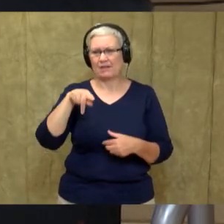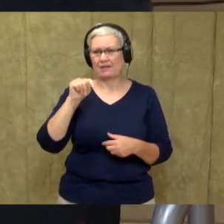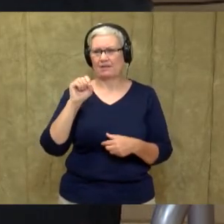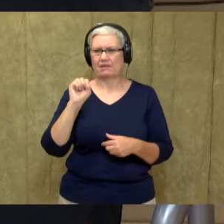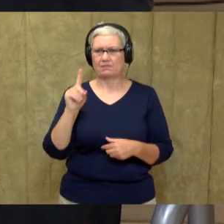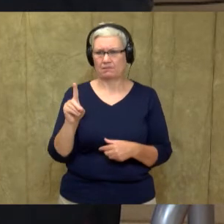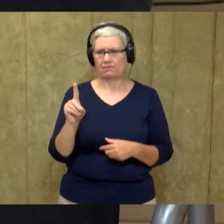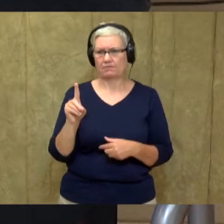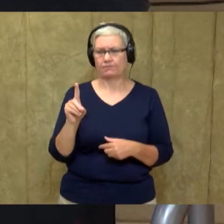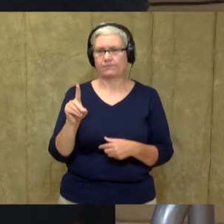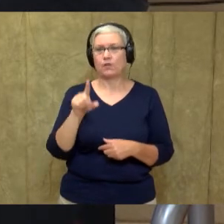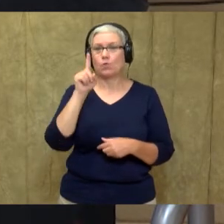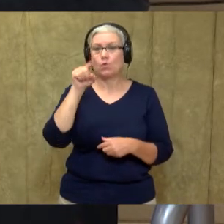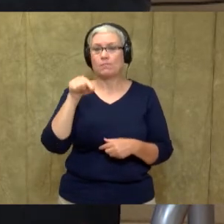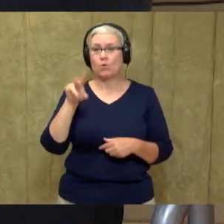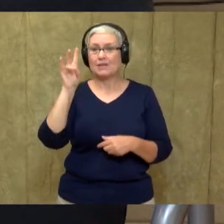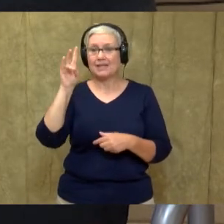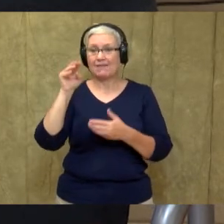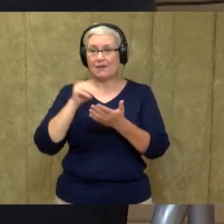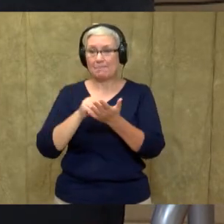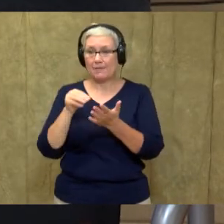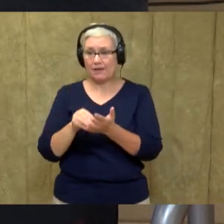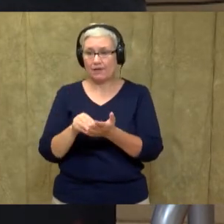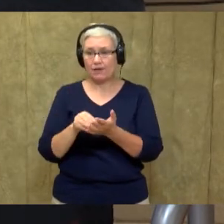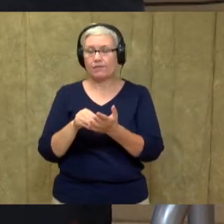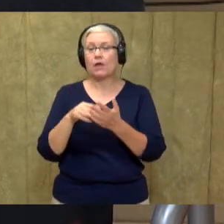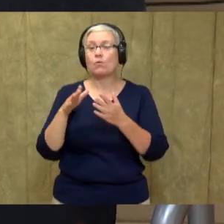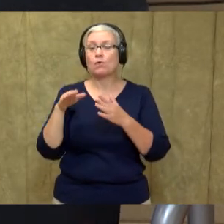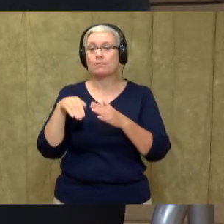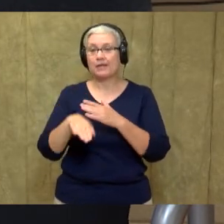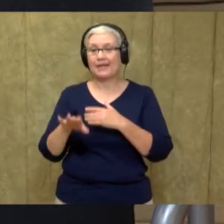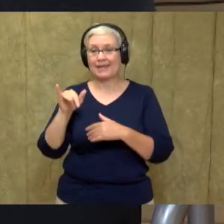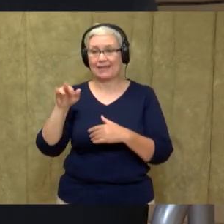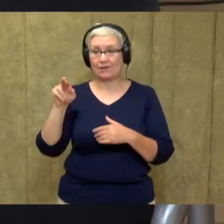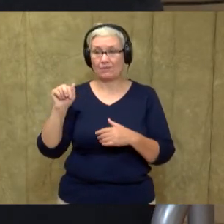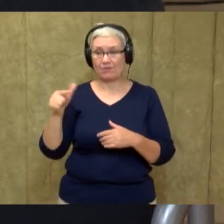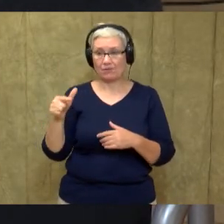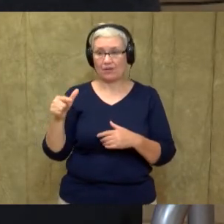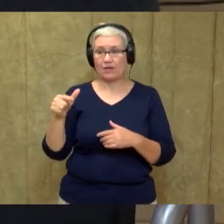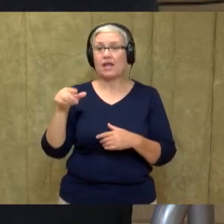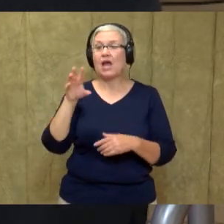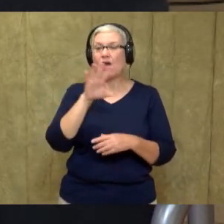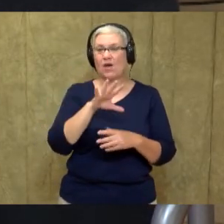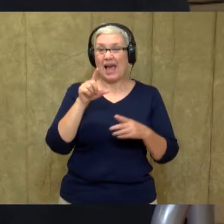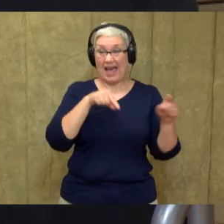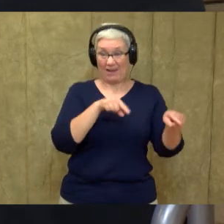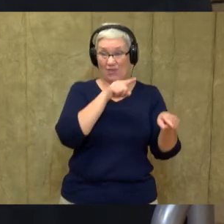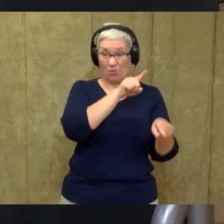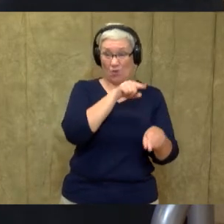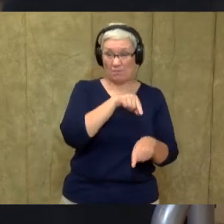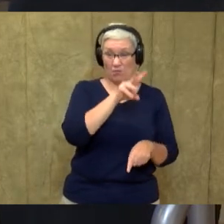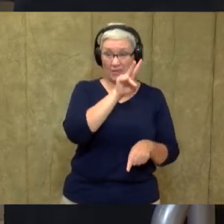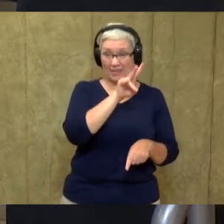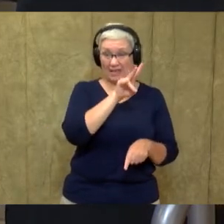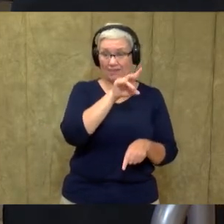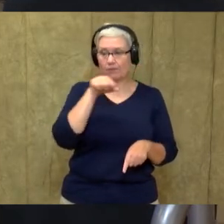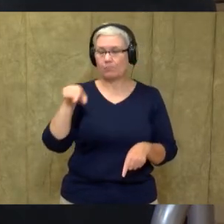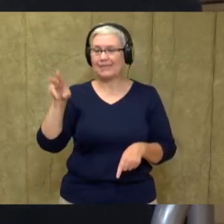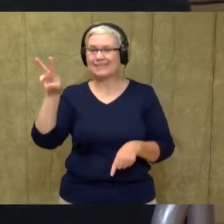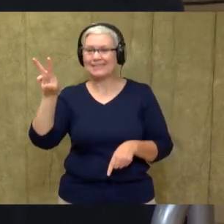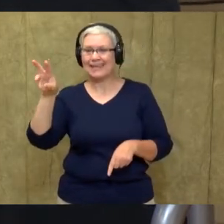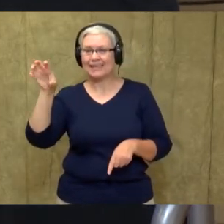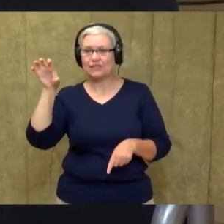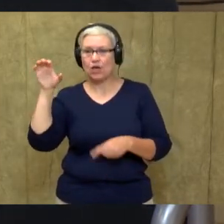talks about the 1.7 million soldiers who have served in Iraq, and that 600,000 of them, suffer from those crippling memories. Look